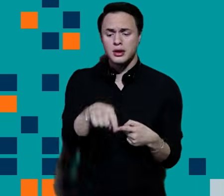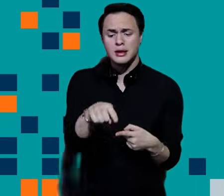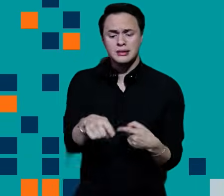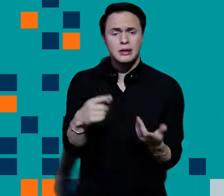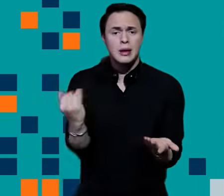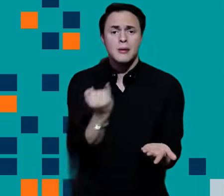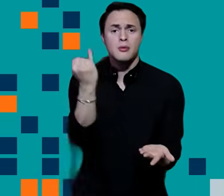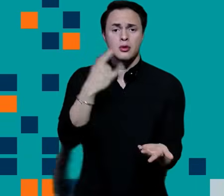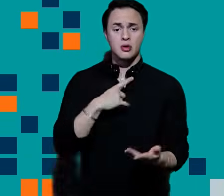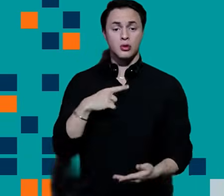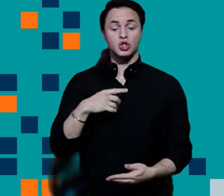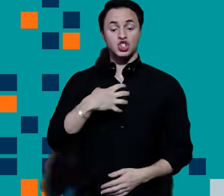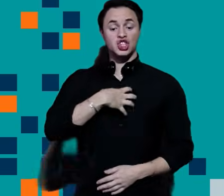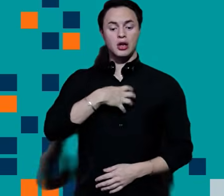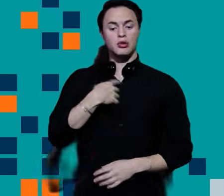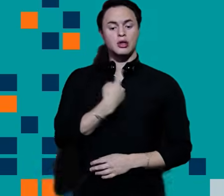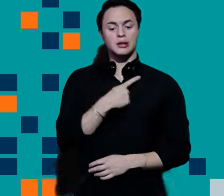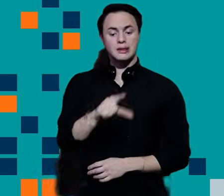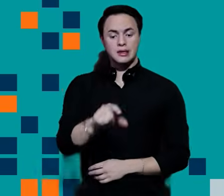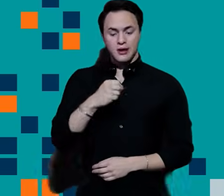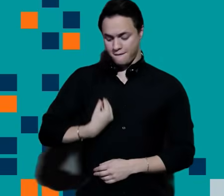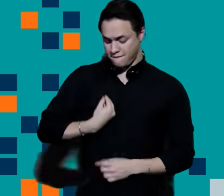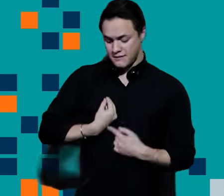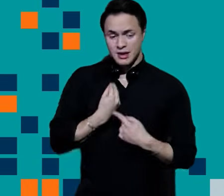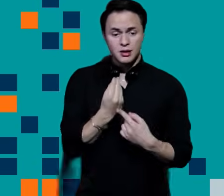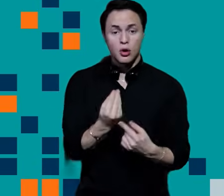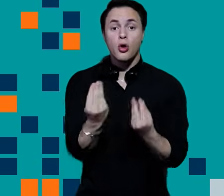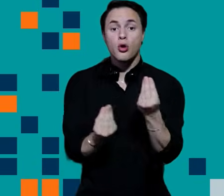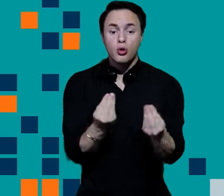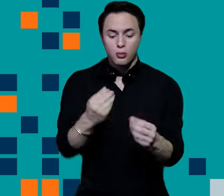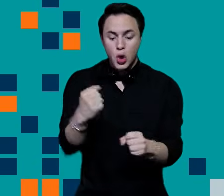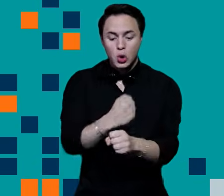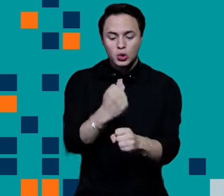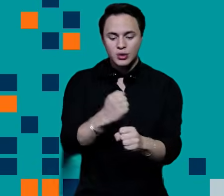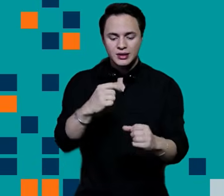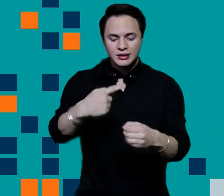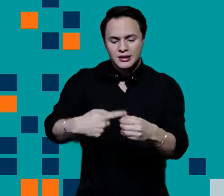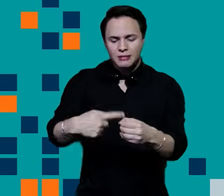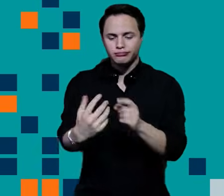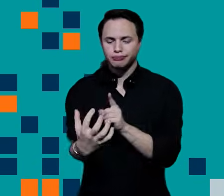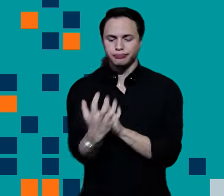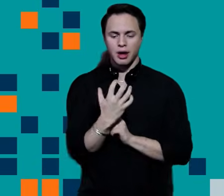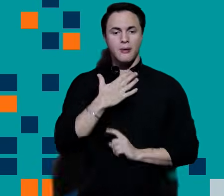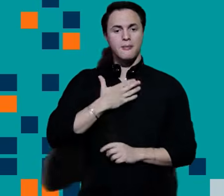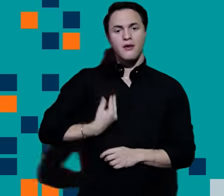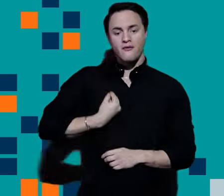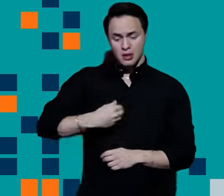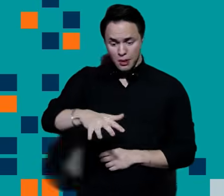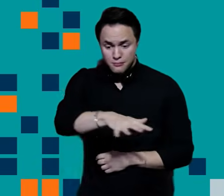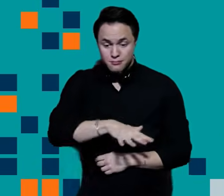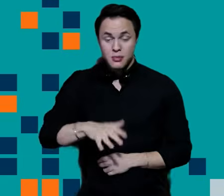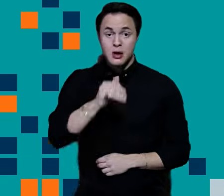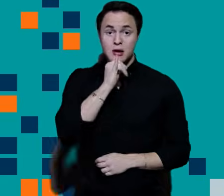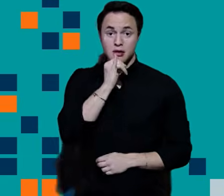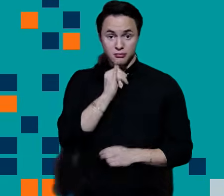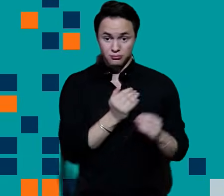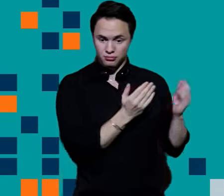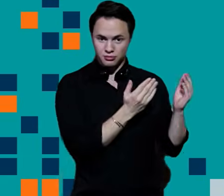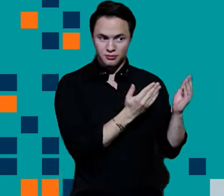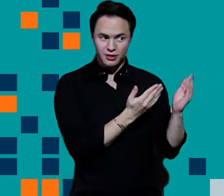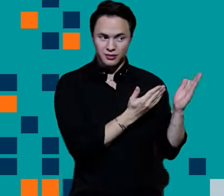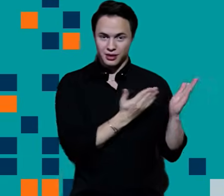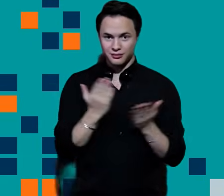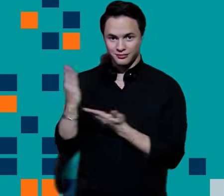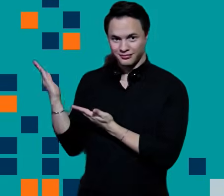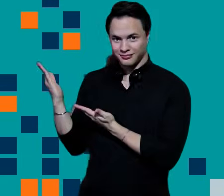we decide to design the cities, the way we design learning environments like this that are supposed to